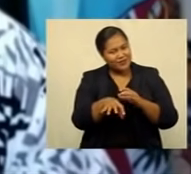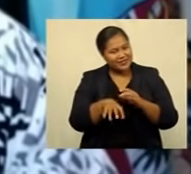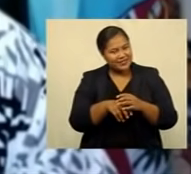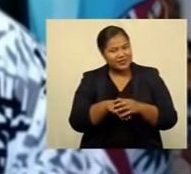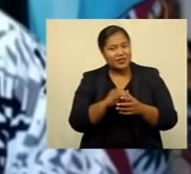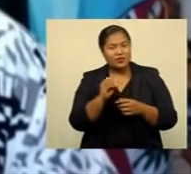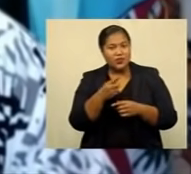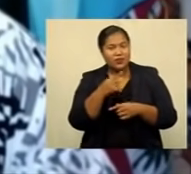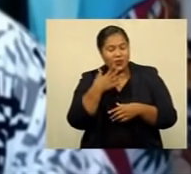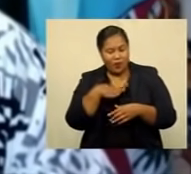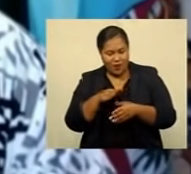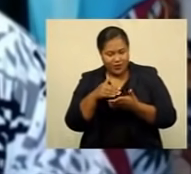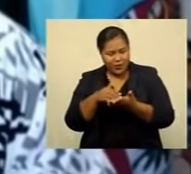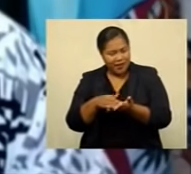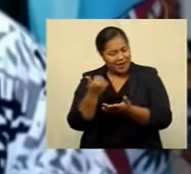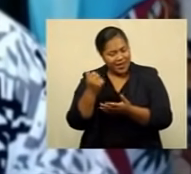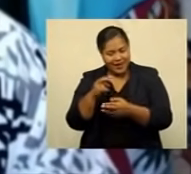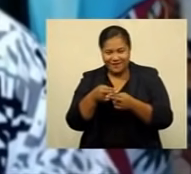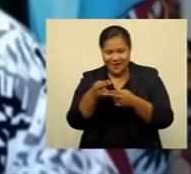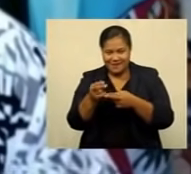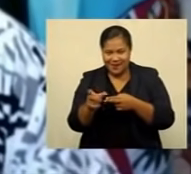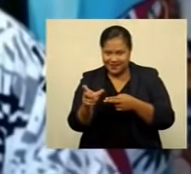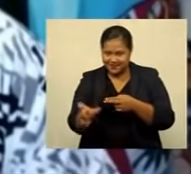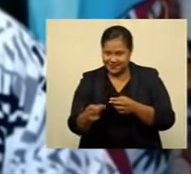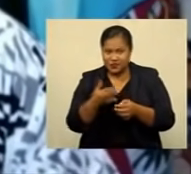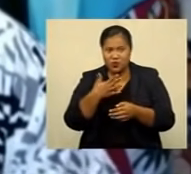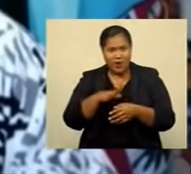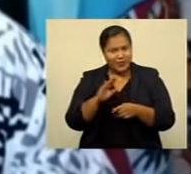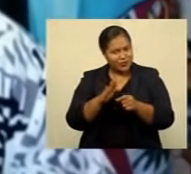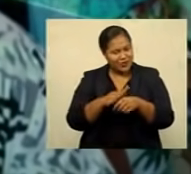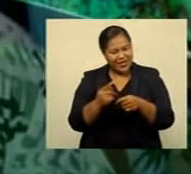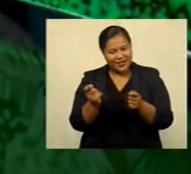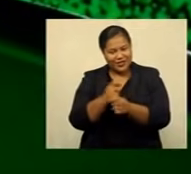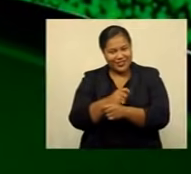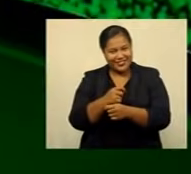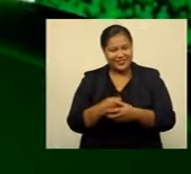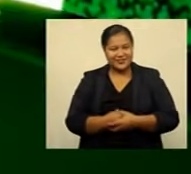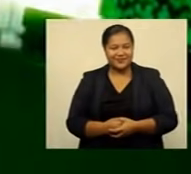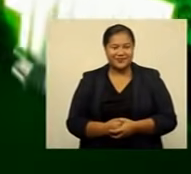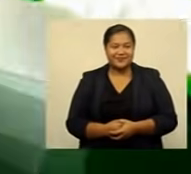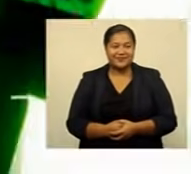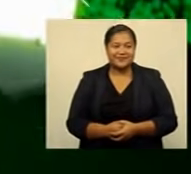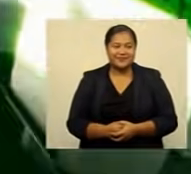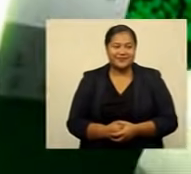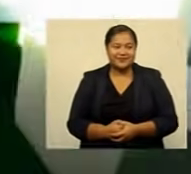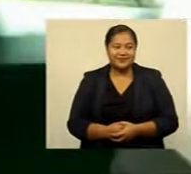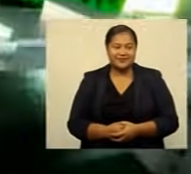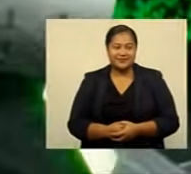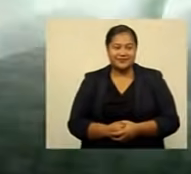will want to help any farmer who wants to make that change.